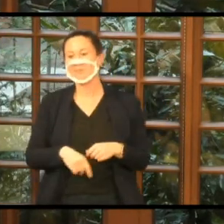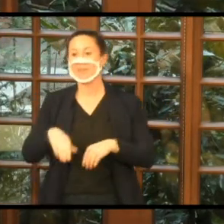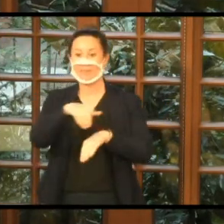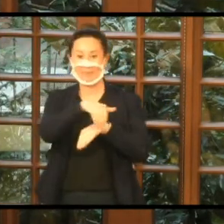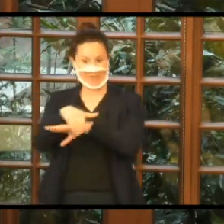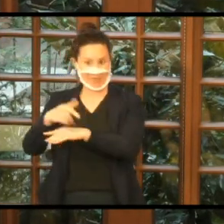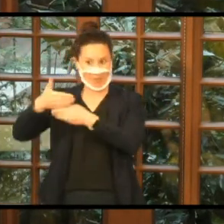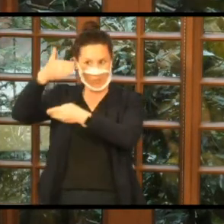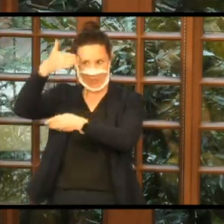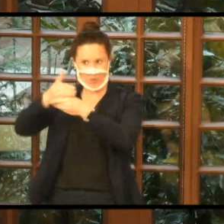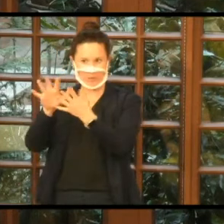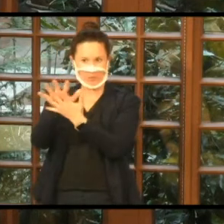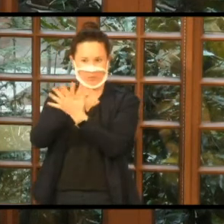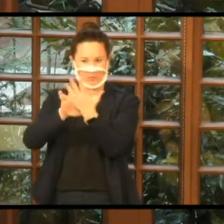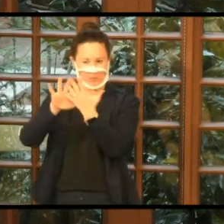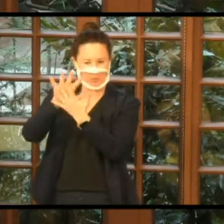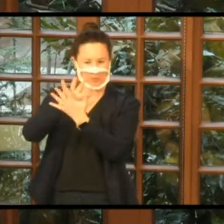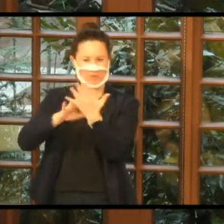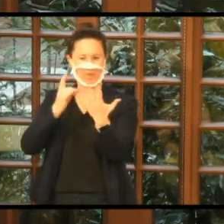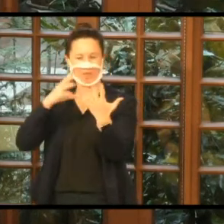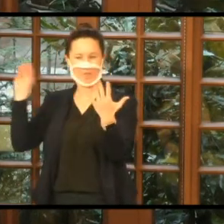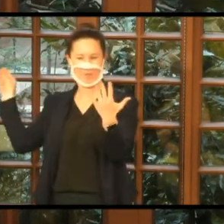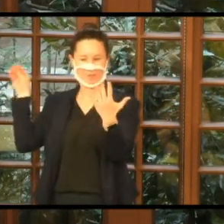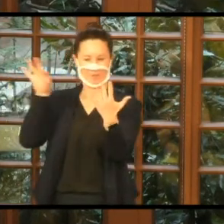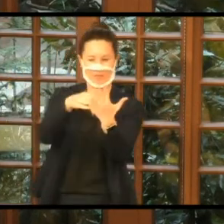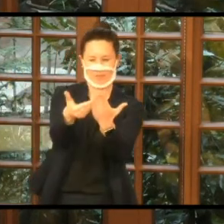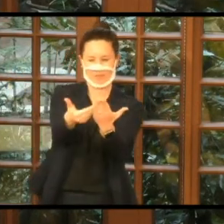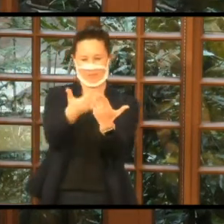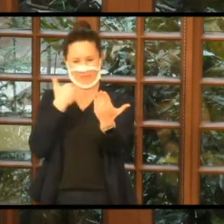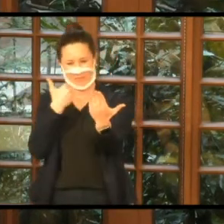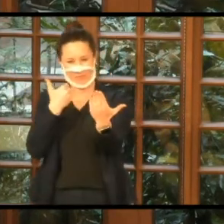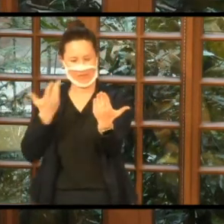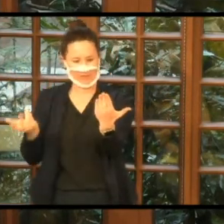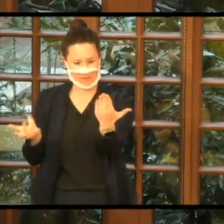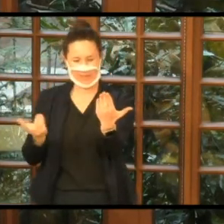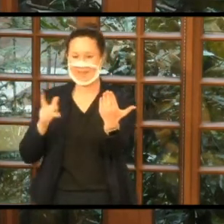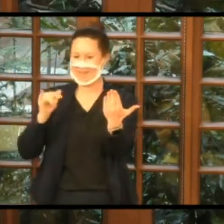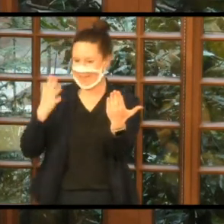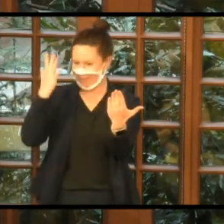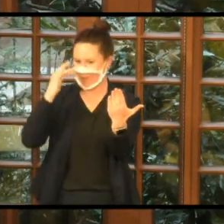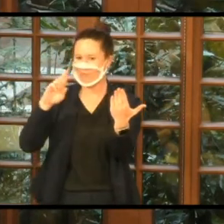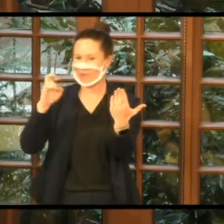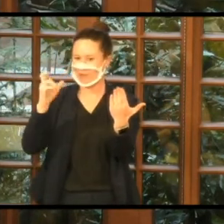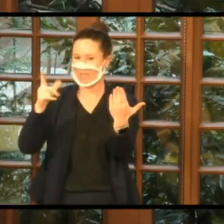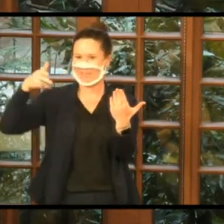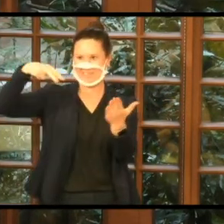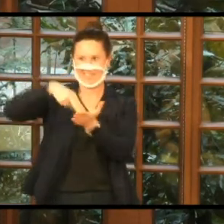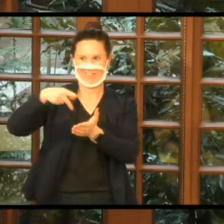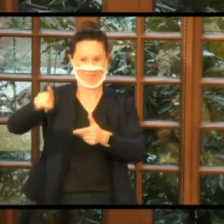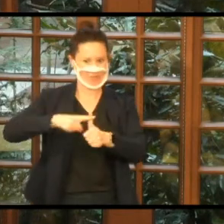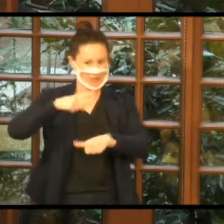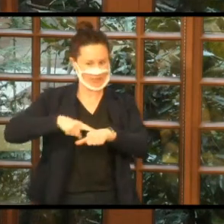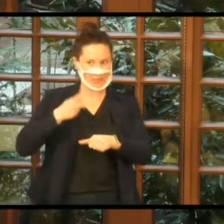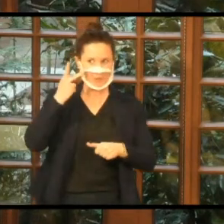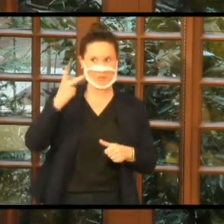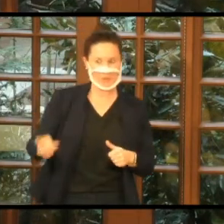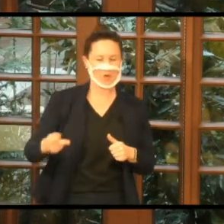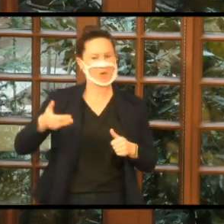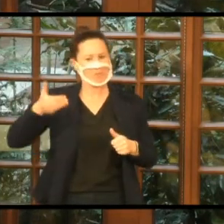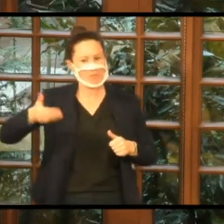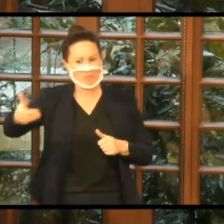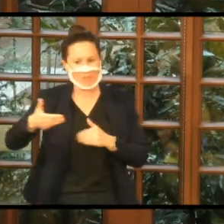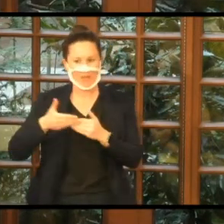were translucent, and the lamplight doubled itself inside the dark sheet of glass. That was why Rochelle was posed there that first night and so many nights